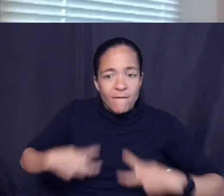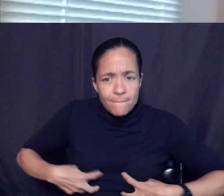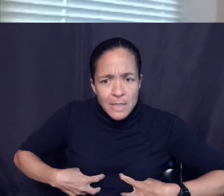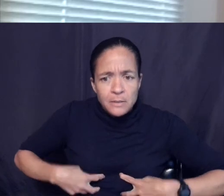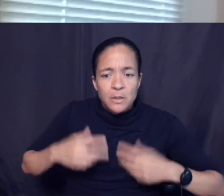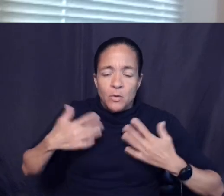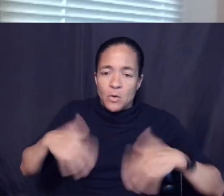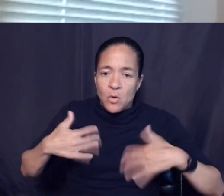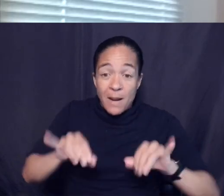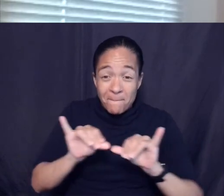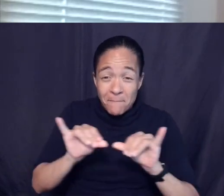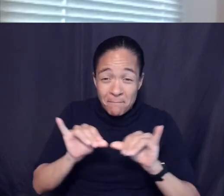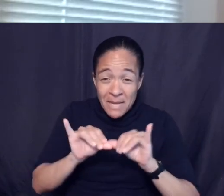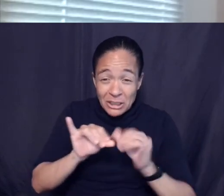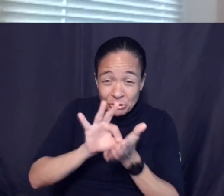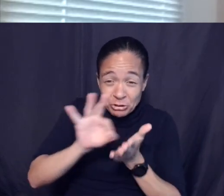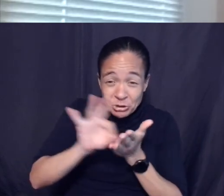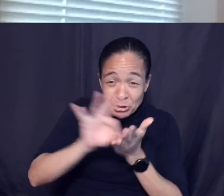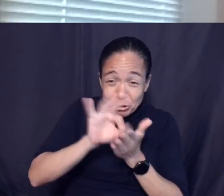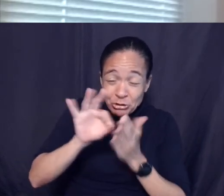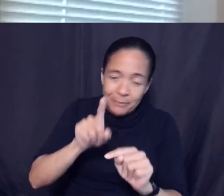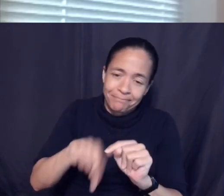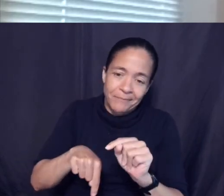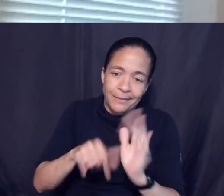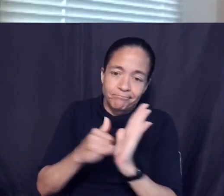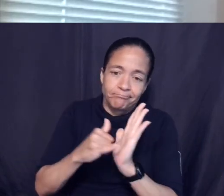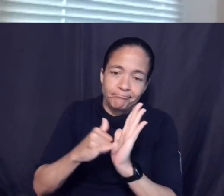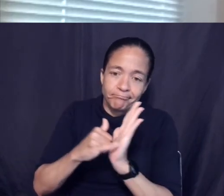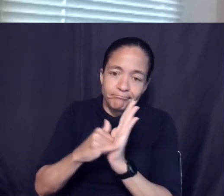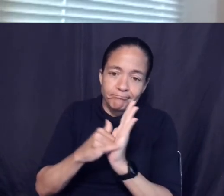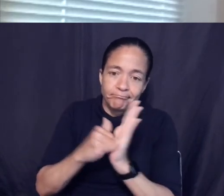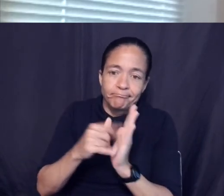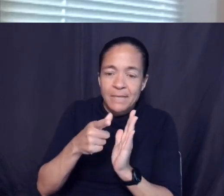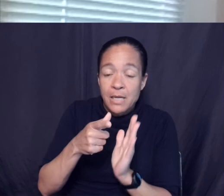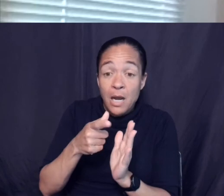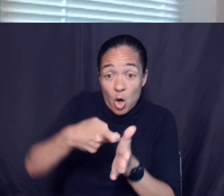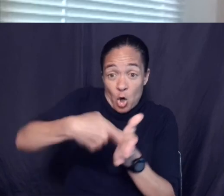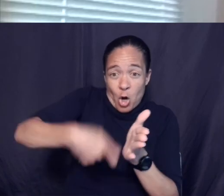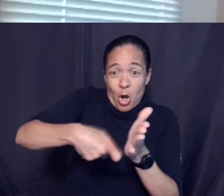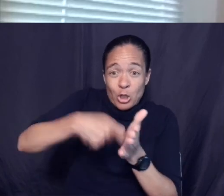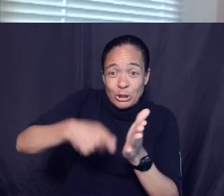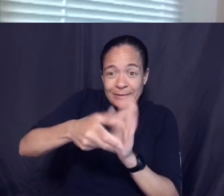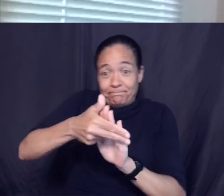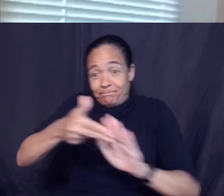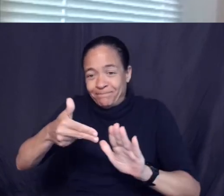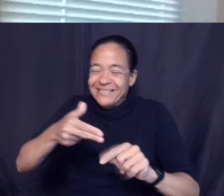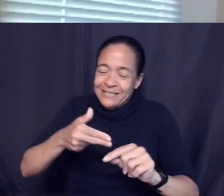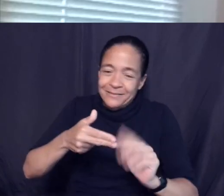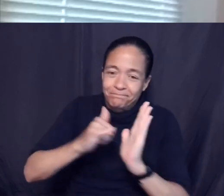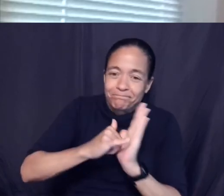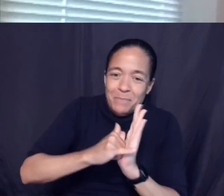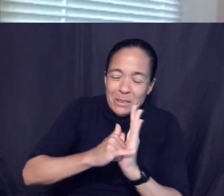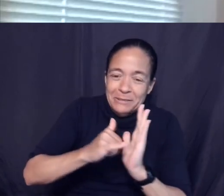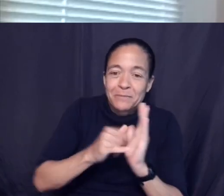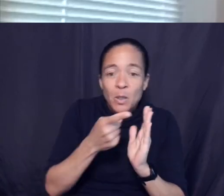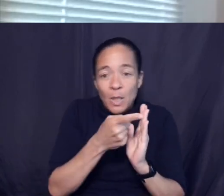impact you cannot measure it. It is immeasurable. And there is no way to put a price tag on that. And you guys are